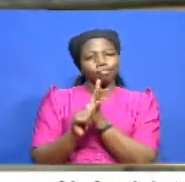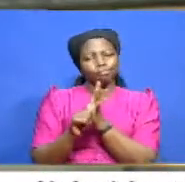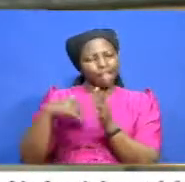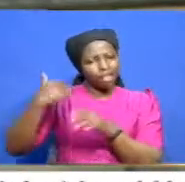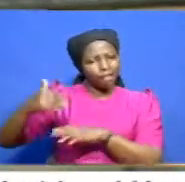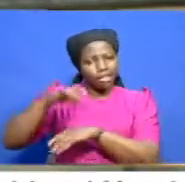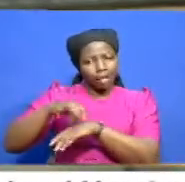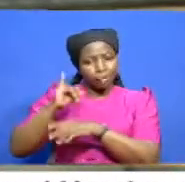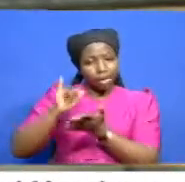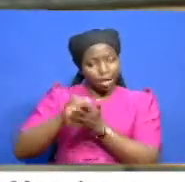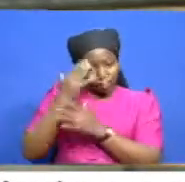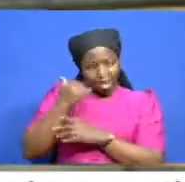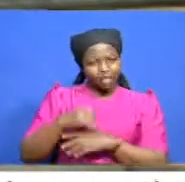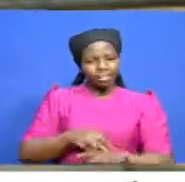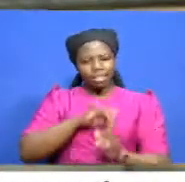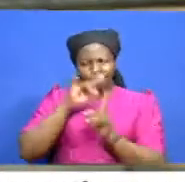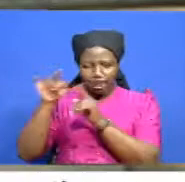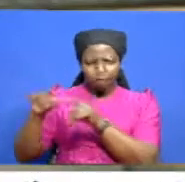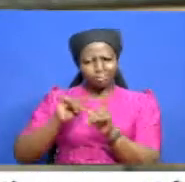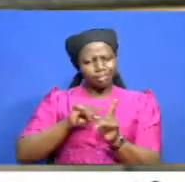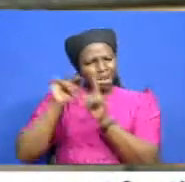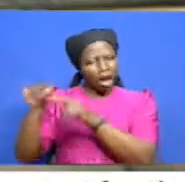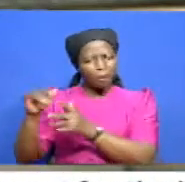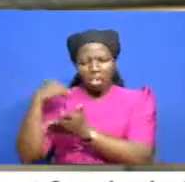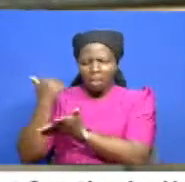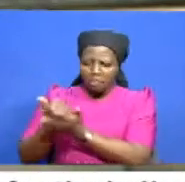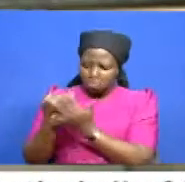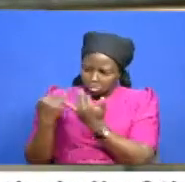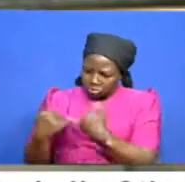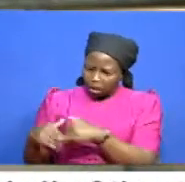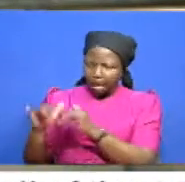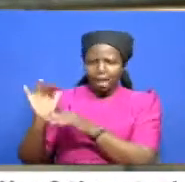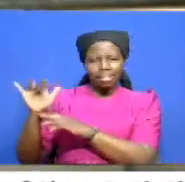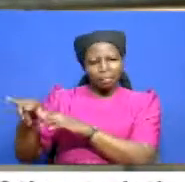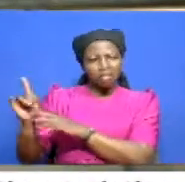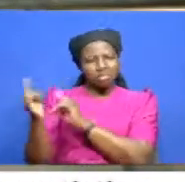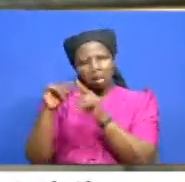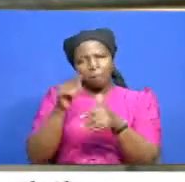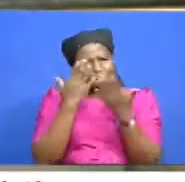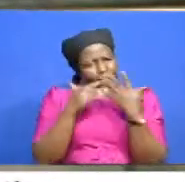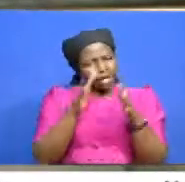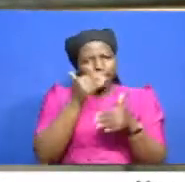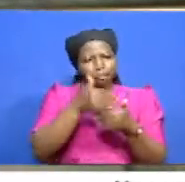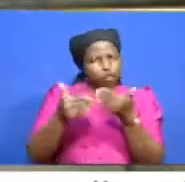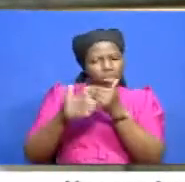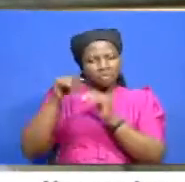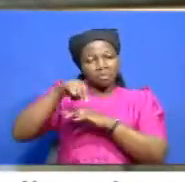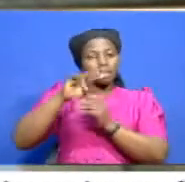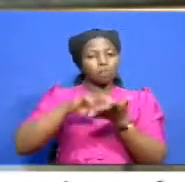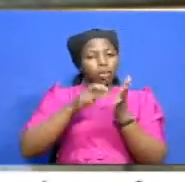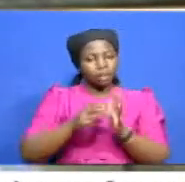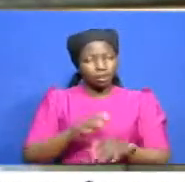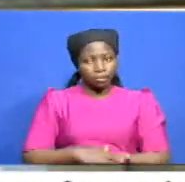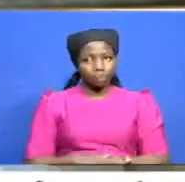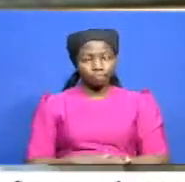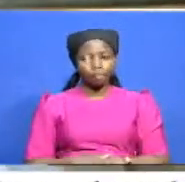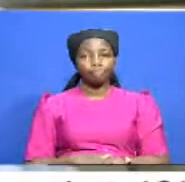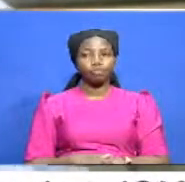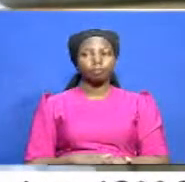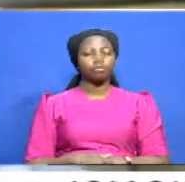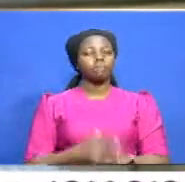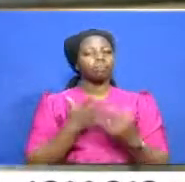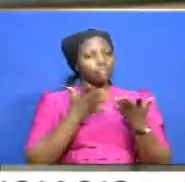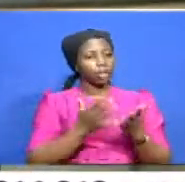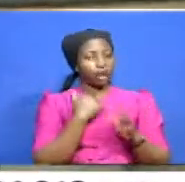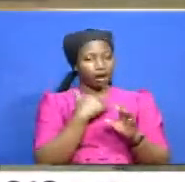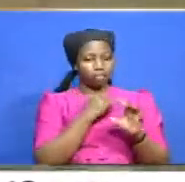that area, the offices, just to push this building to be completed. Yeah. Now I'll be joined by one of the parents